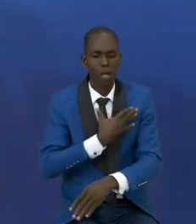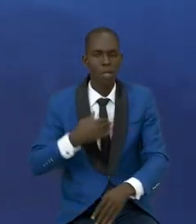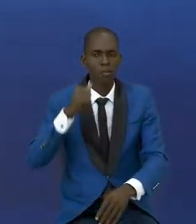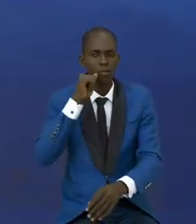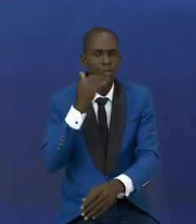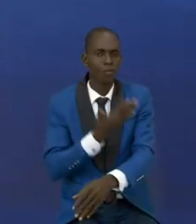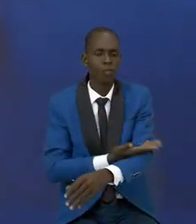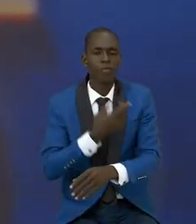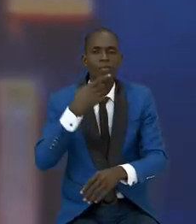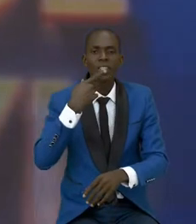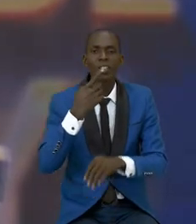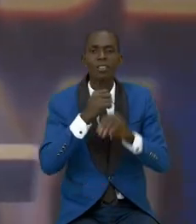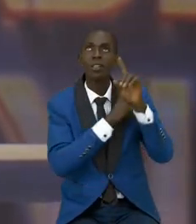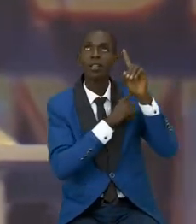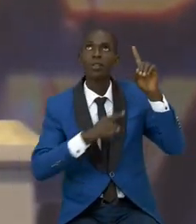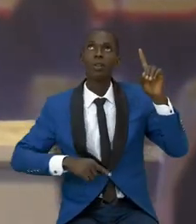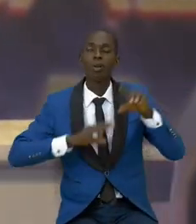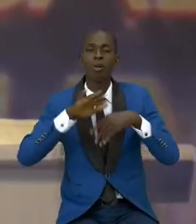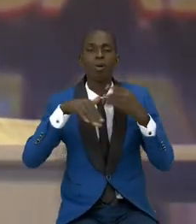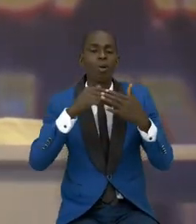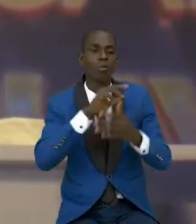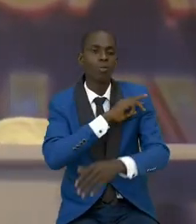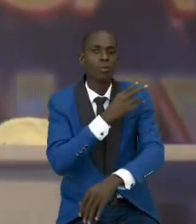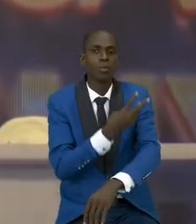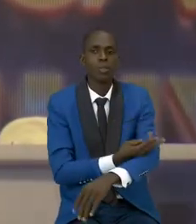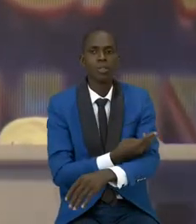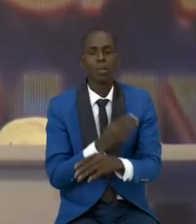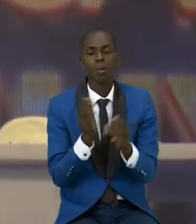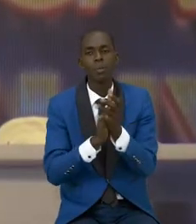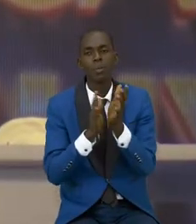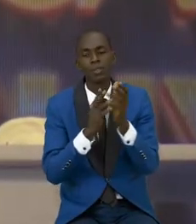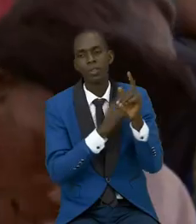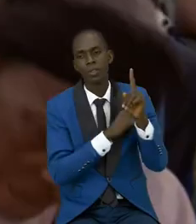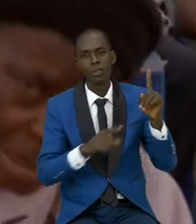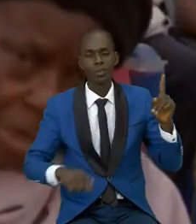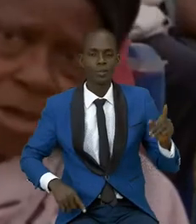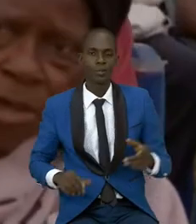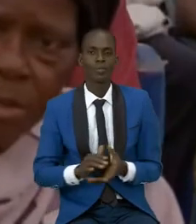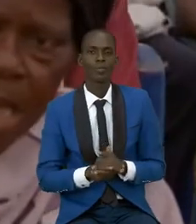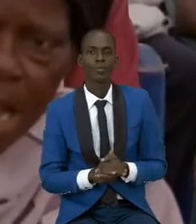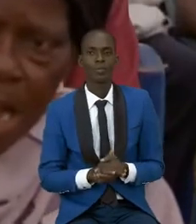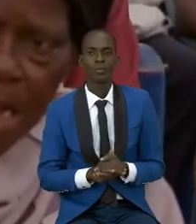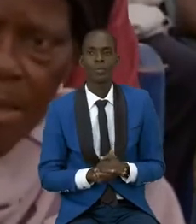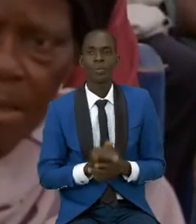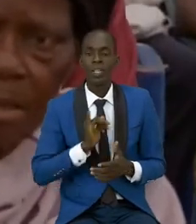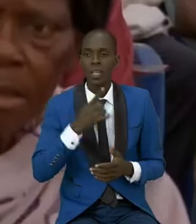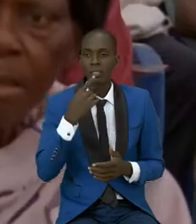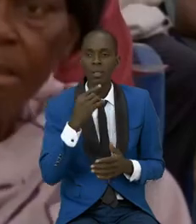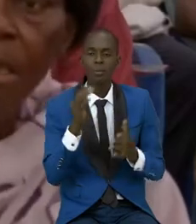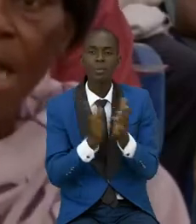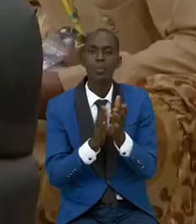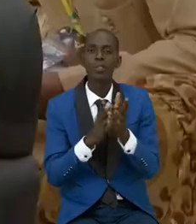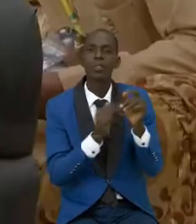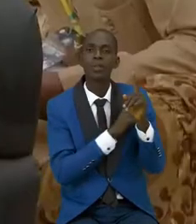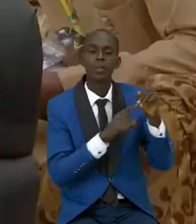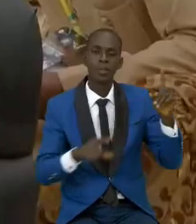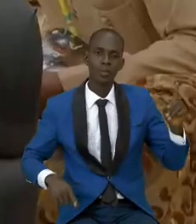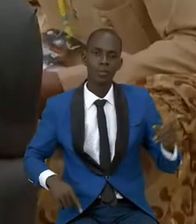the Lord Almighty. Somebody there, praise the Lord. I said, somebody there, praise the